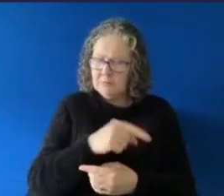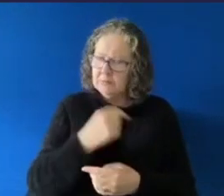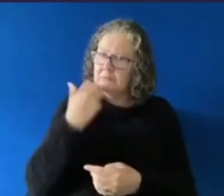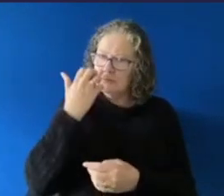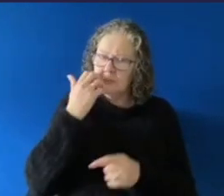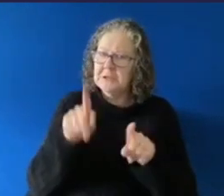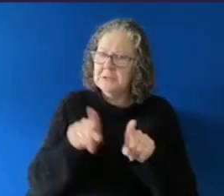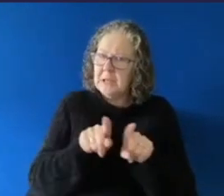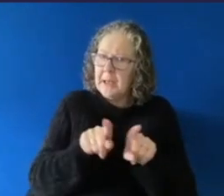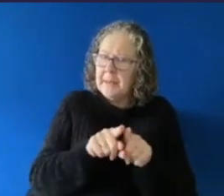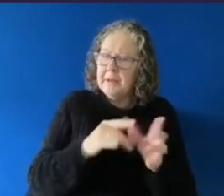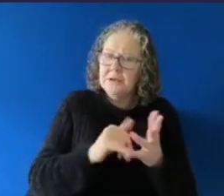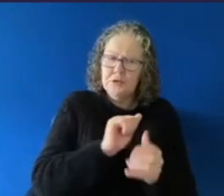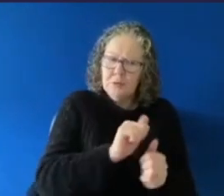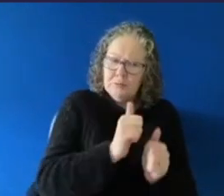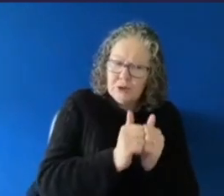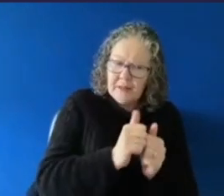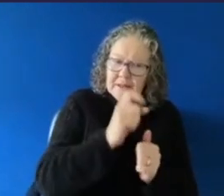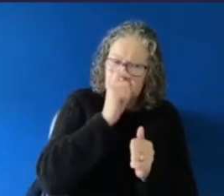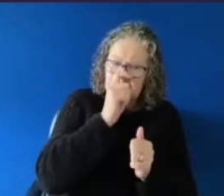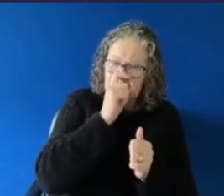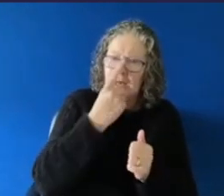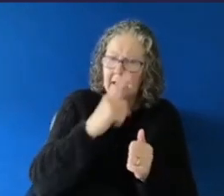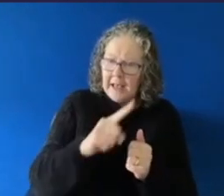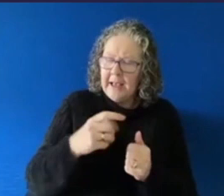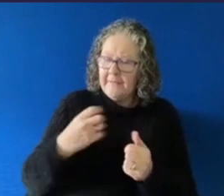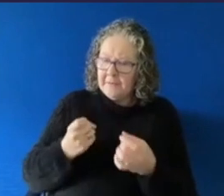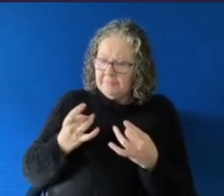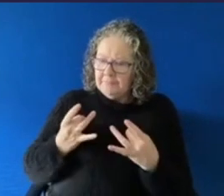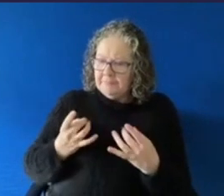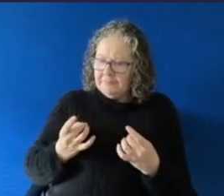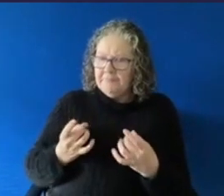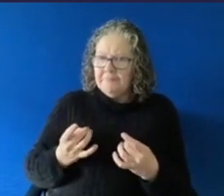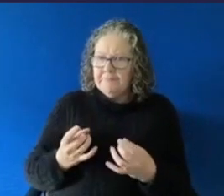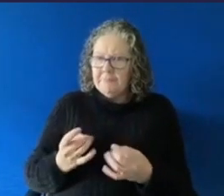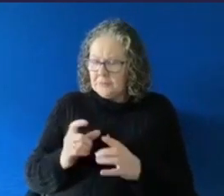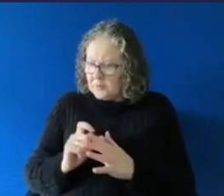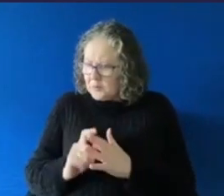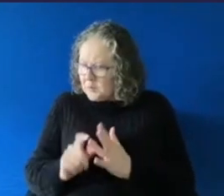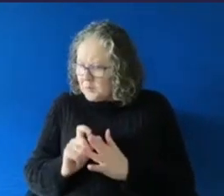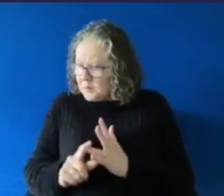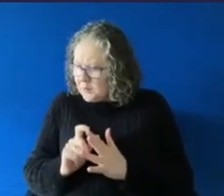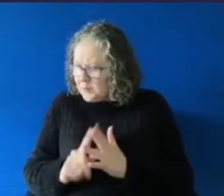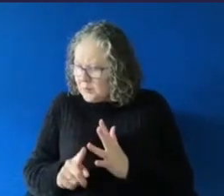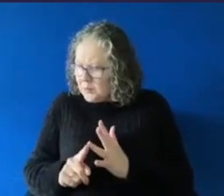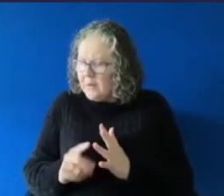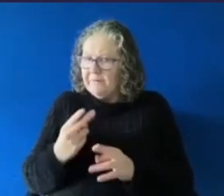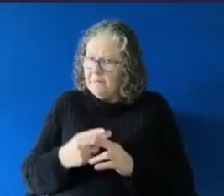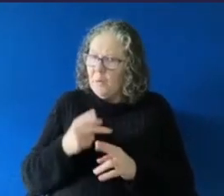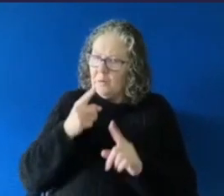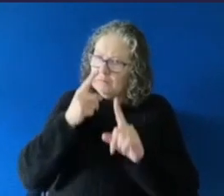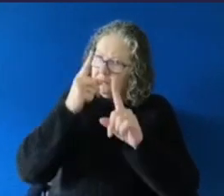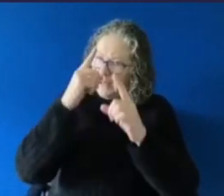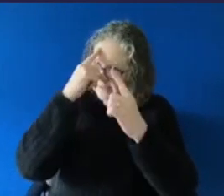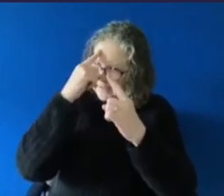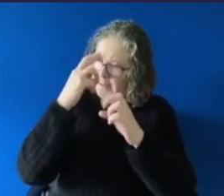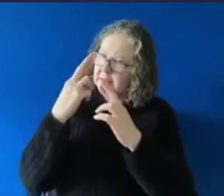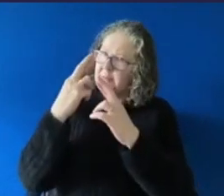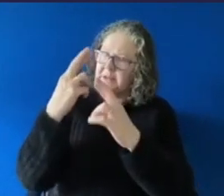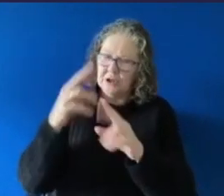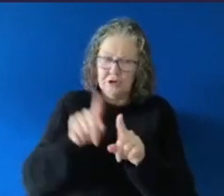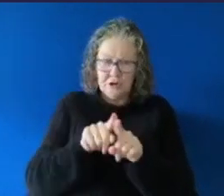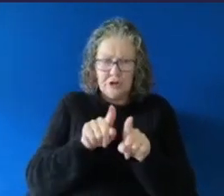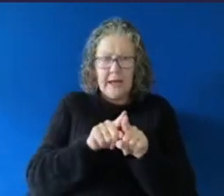brothers and sisters, and following through with actions to prepare for that set of expectations sets, the opportunity